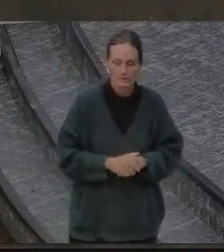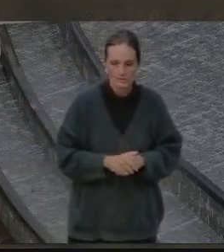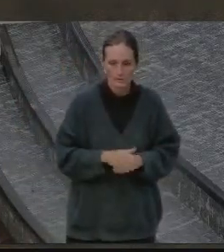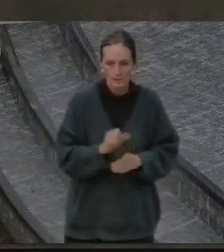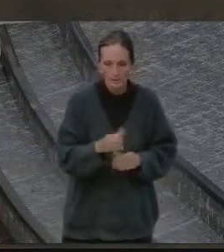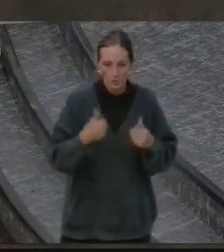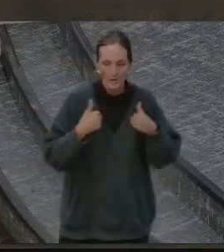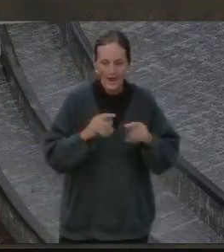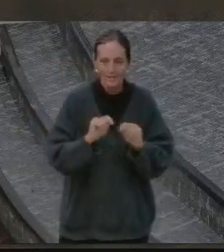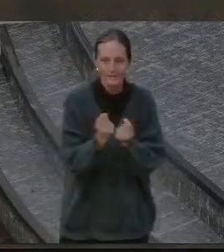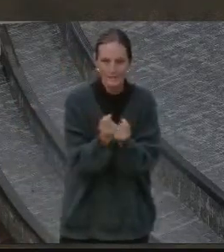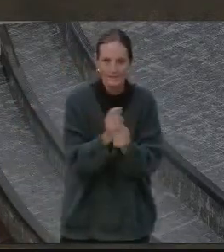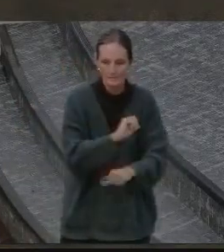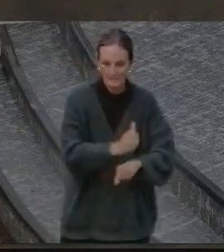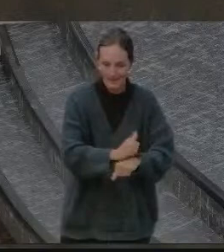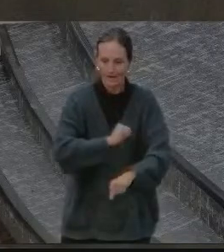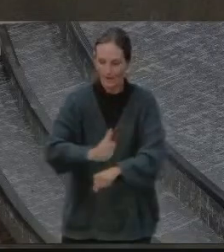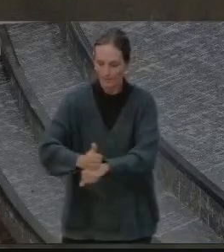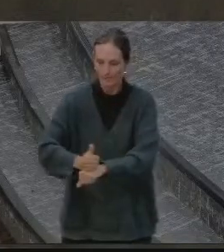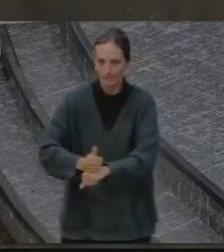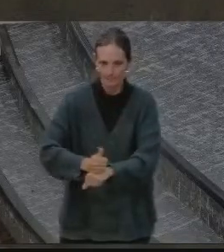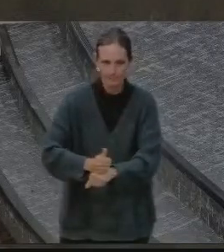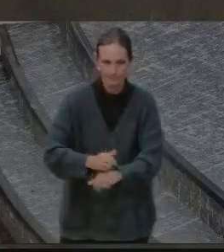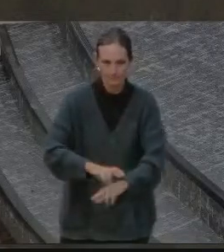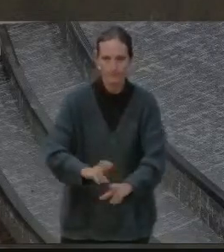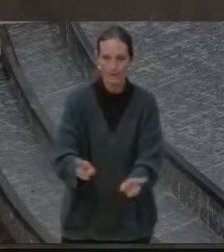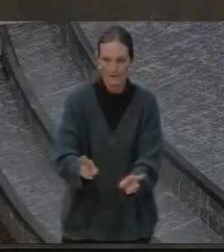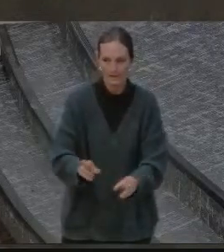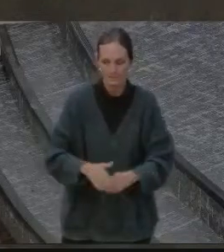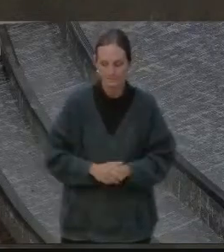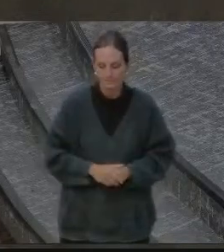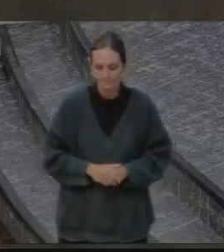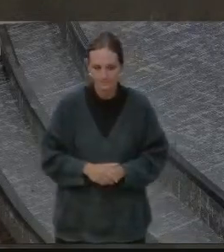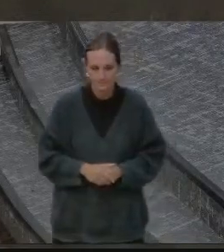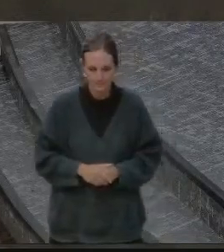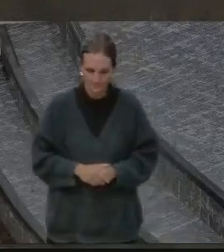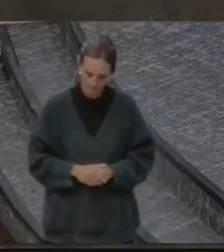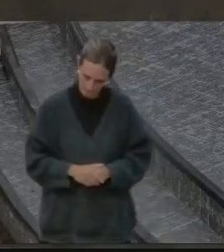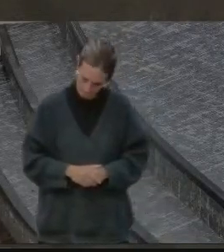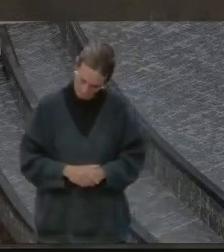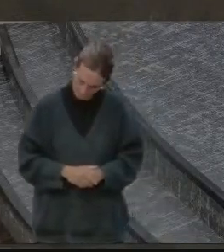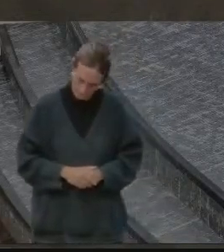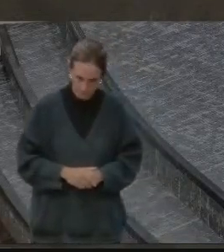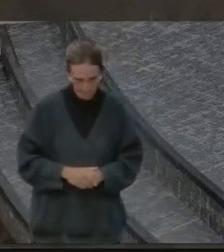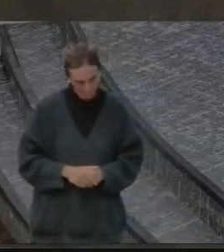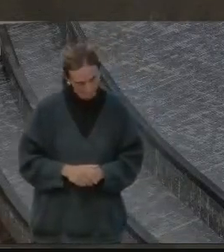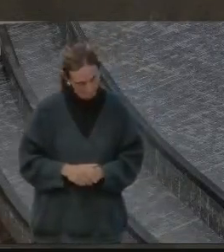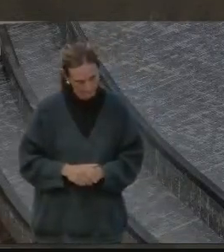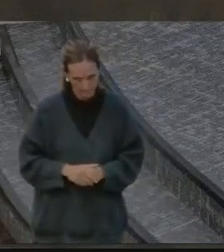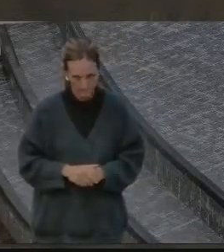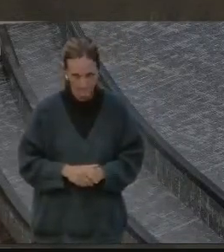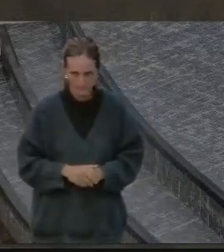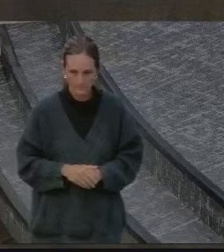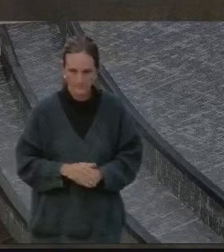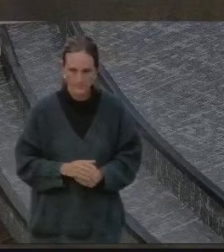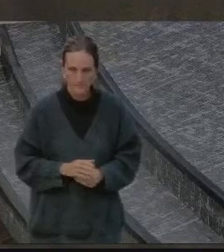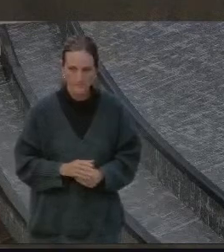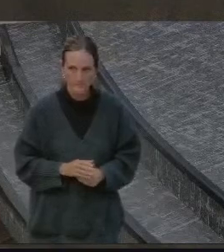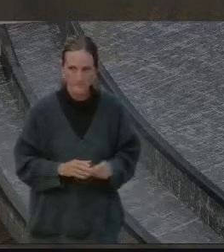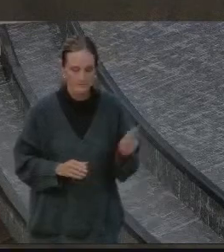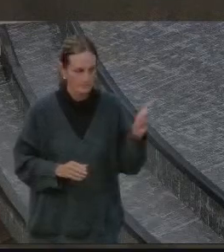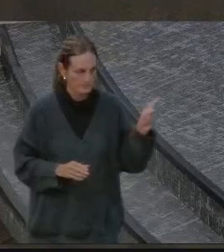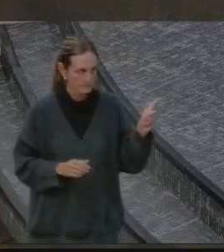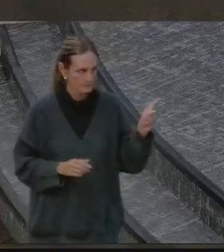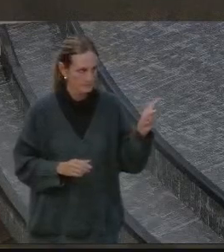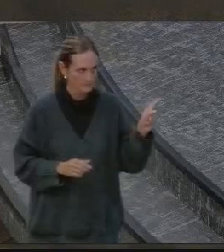are in place to do that work. So let me just echo my sentiments. I